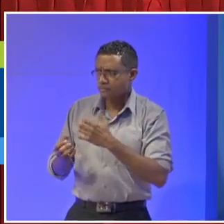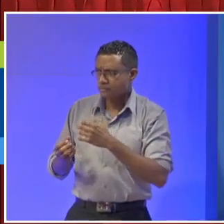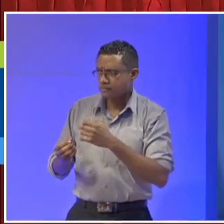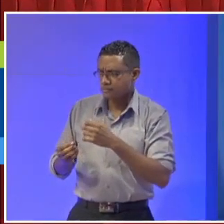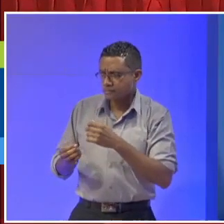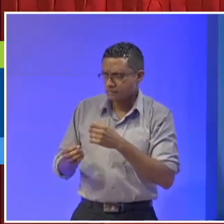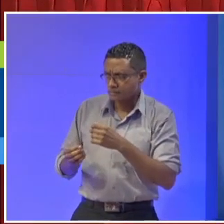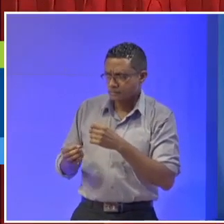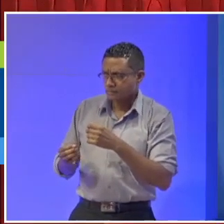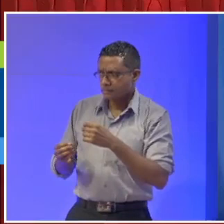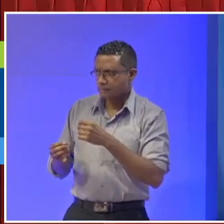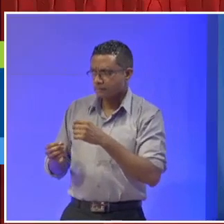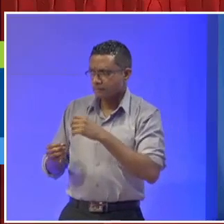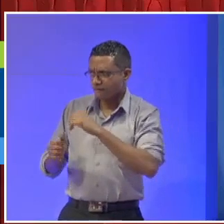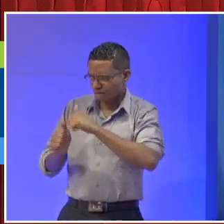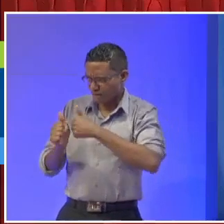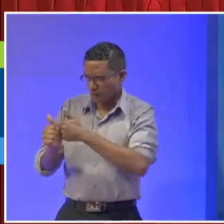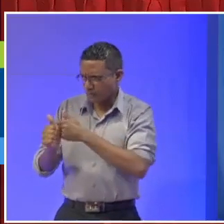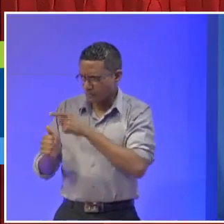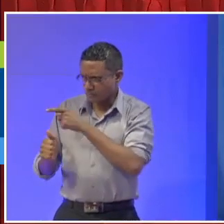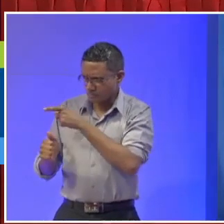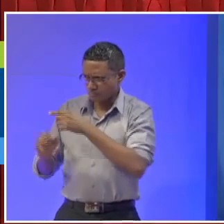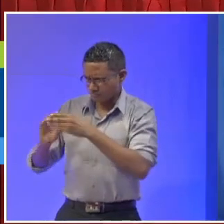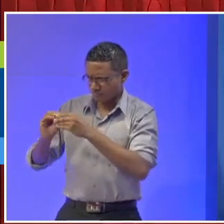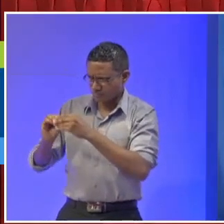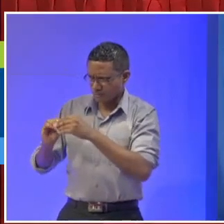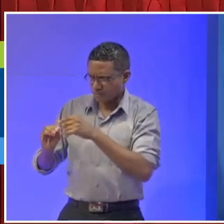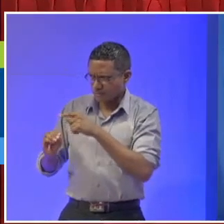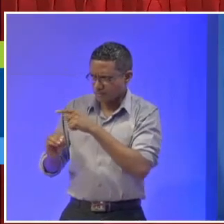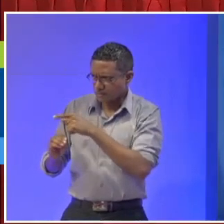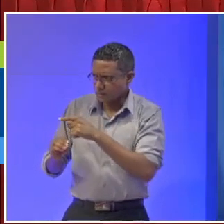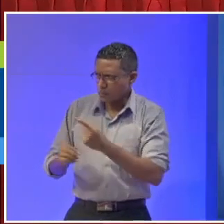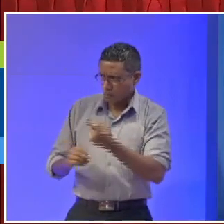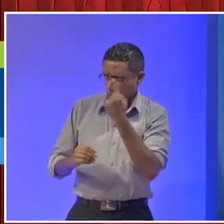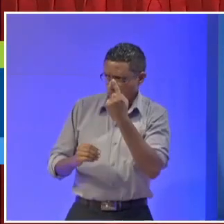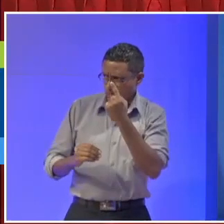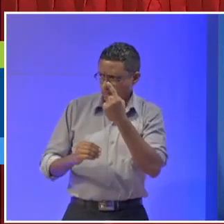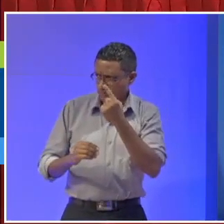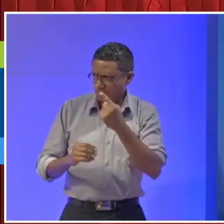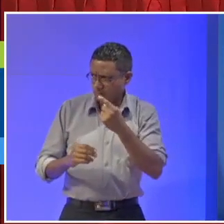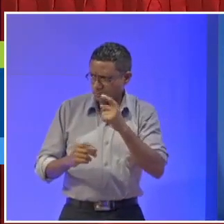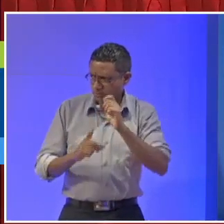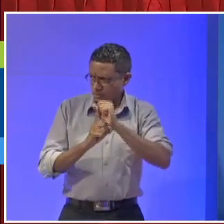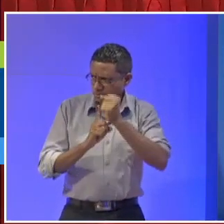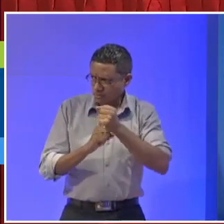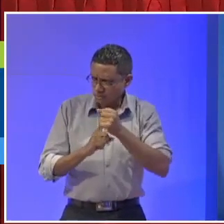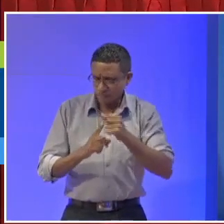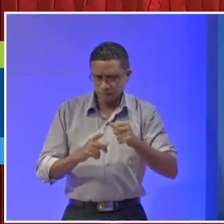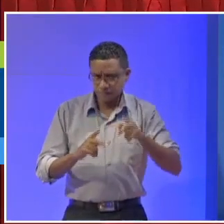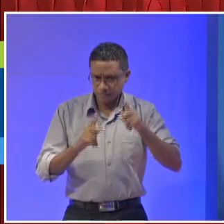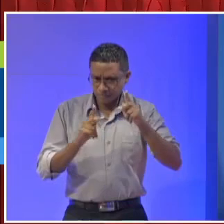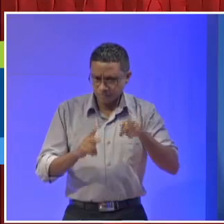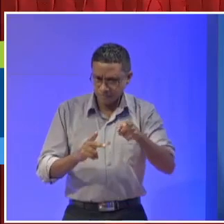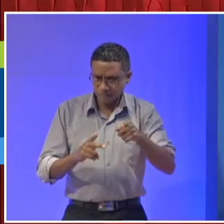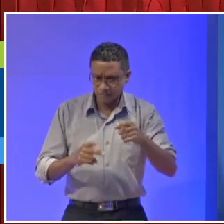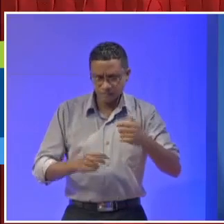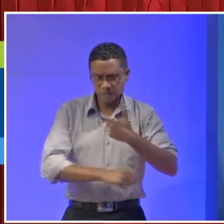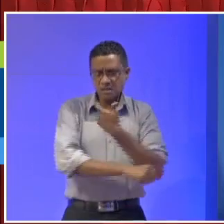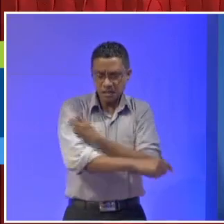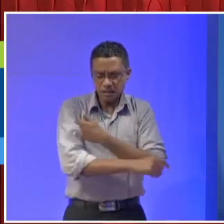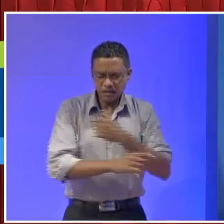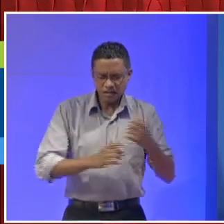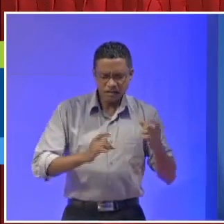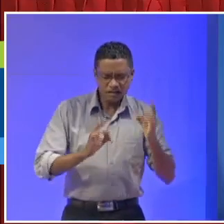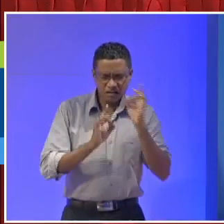TV6 a little while ago. That one case of an adverse reaction that you would have said that is being treated at hospital, is